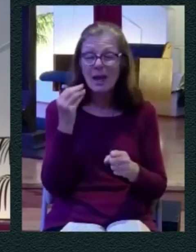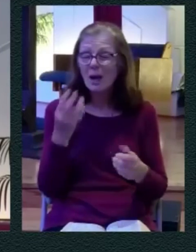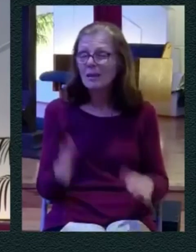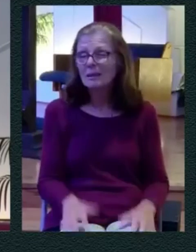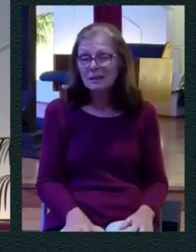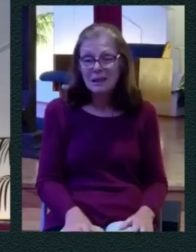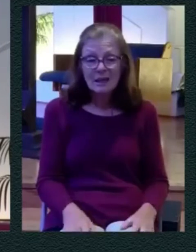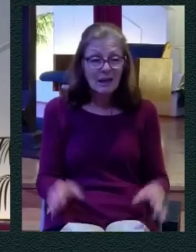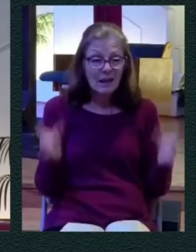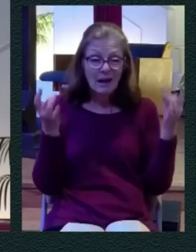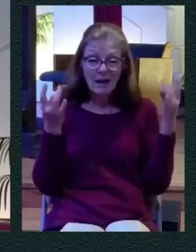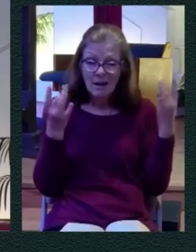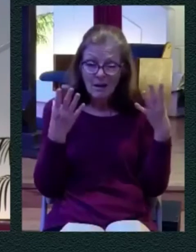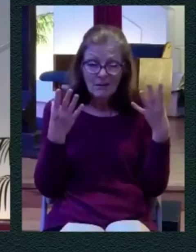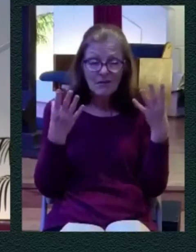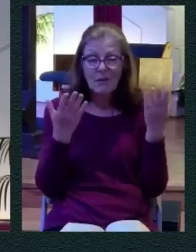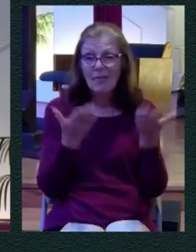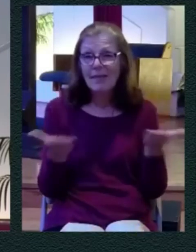world.